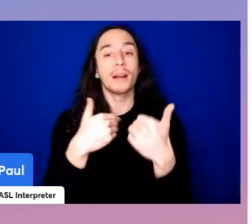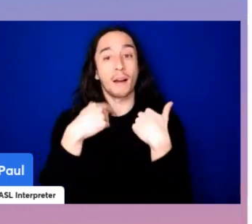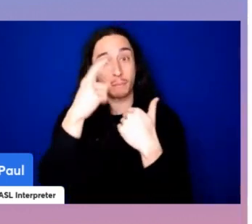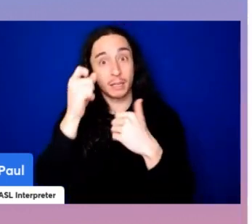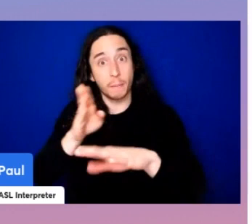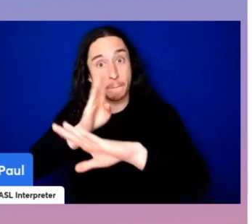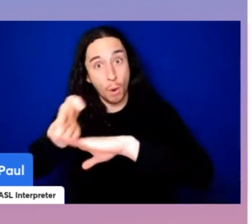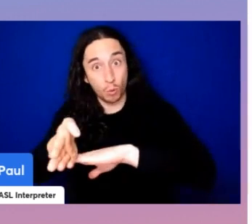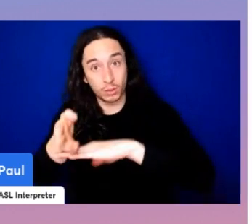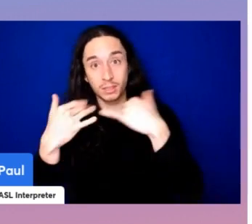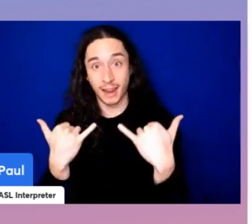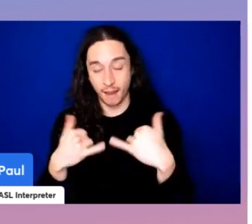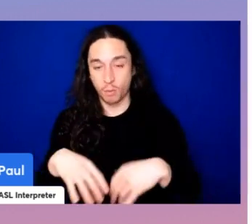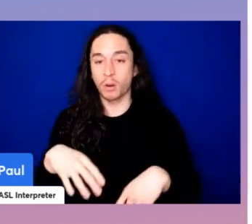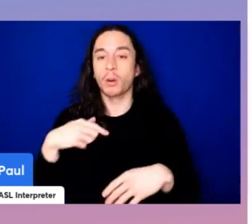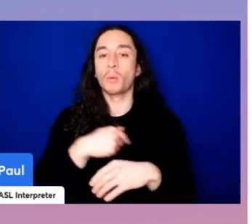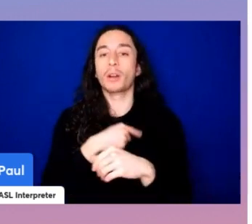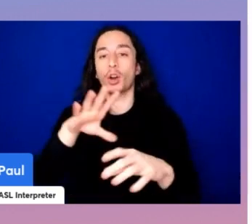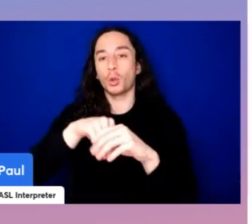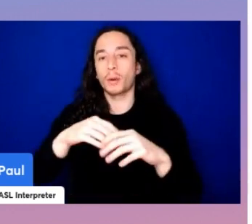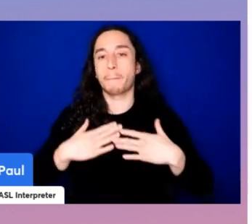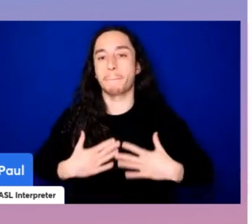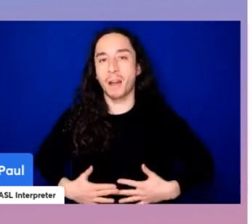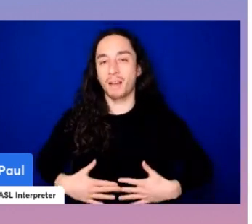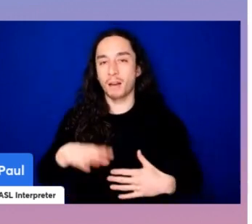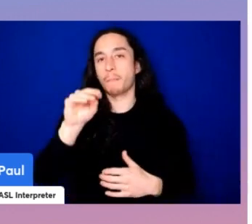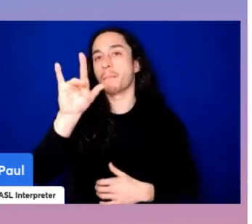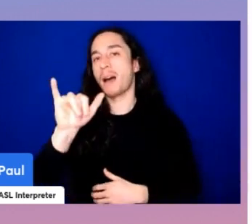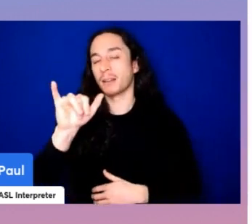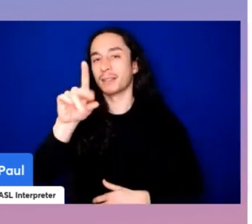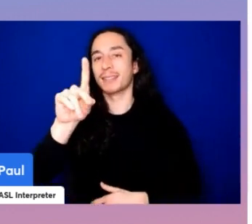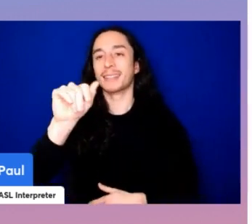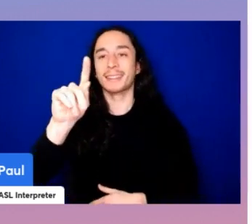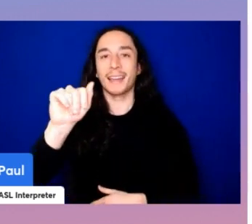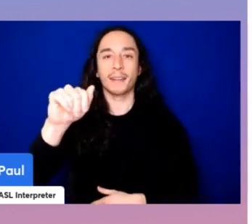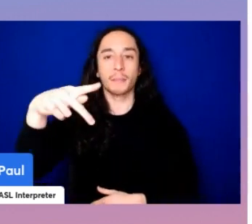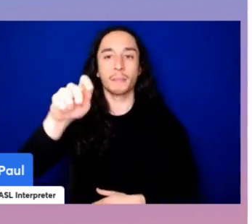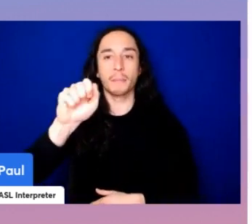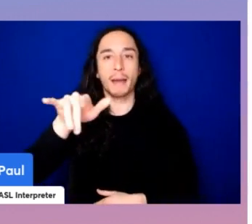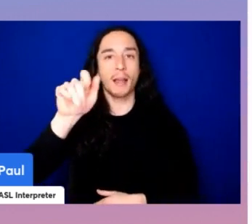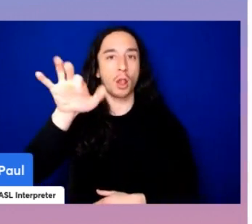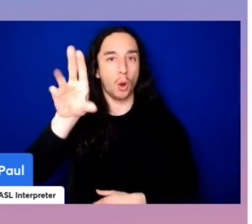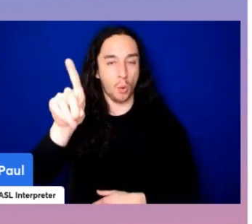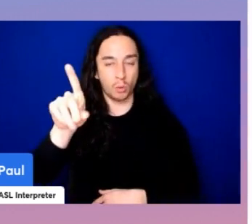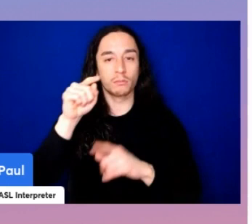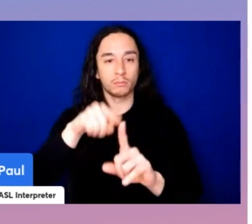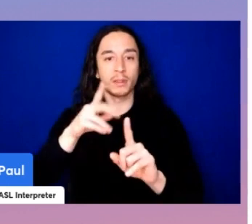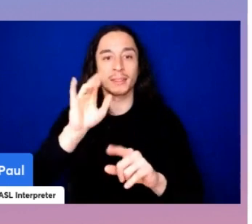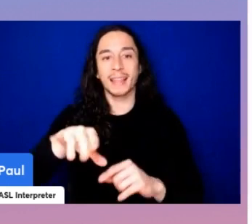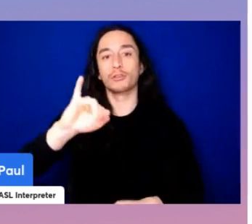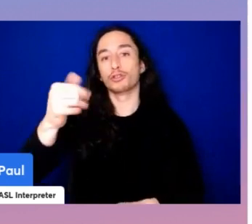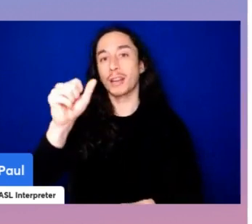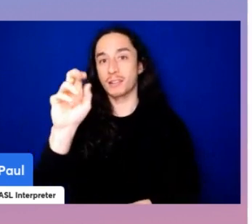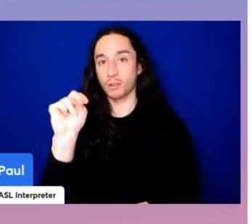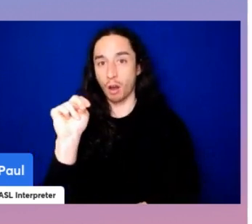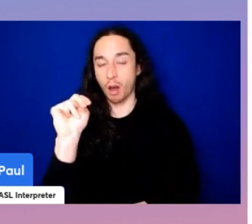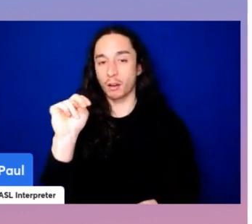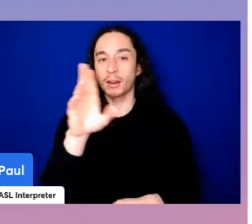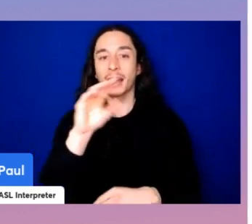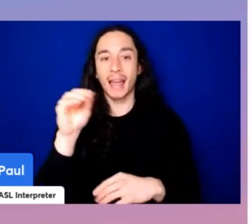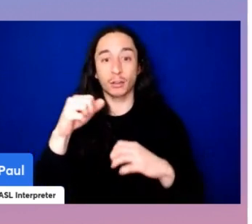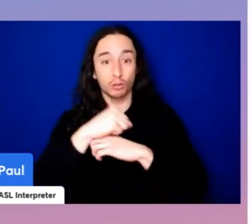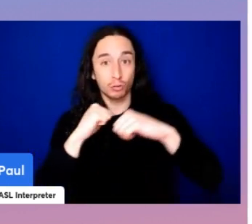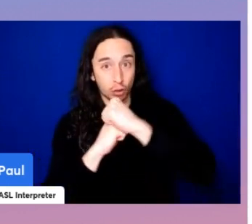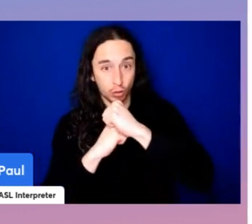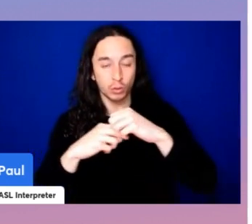we are also including a body or data payload. That is JSON, and it is structured